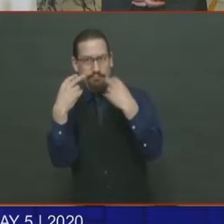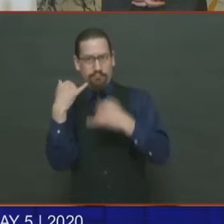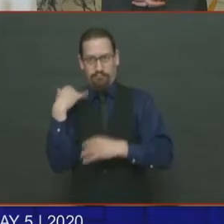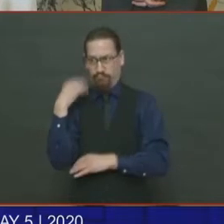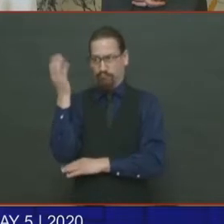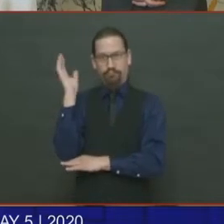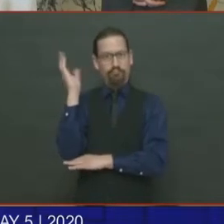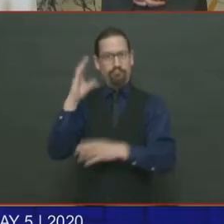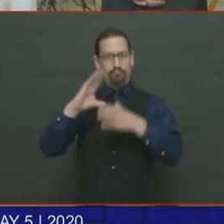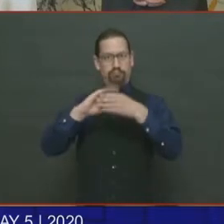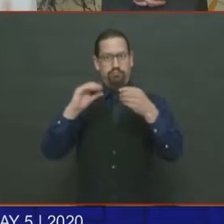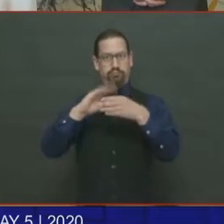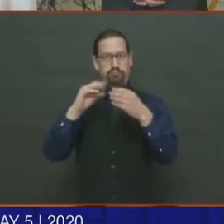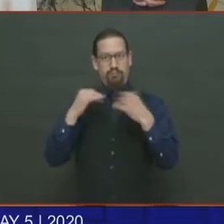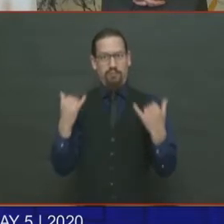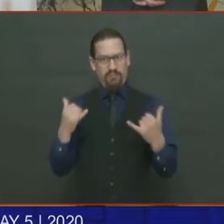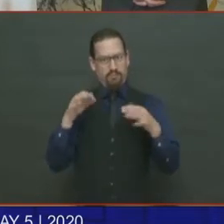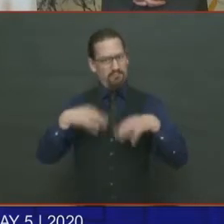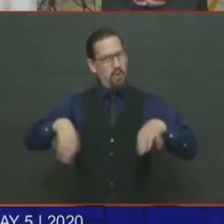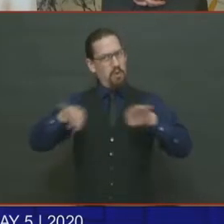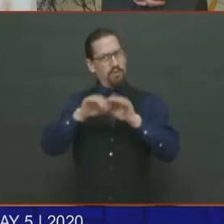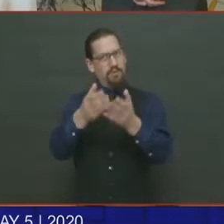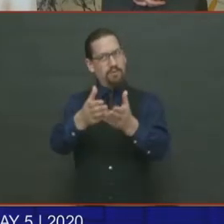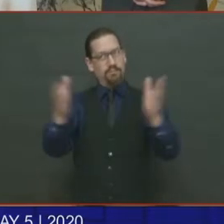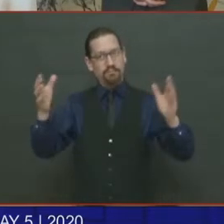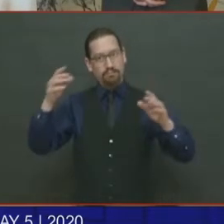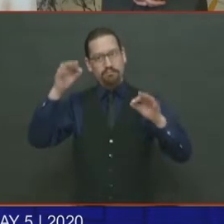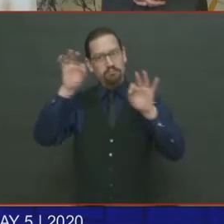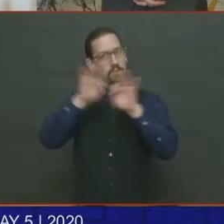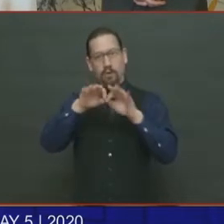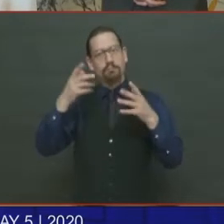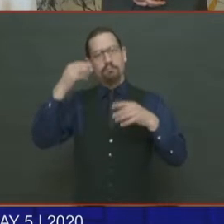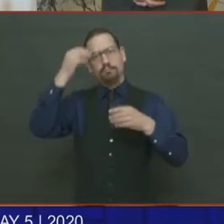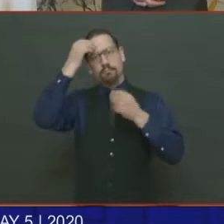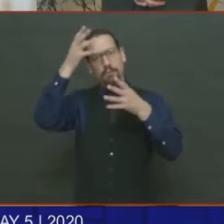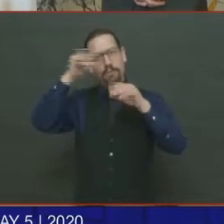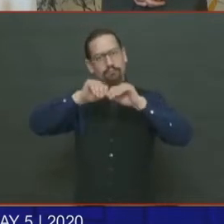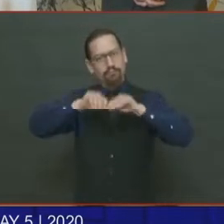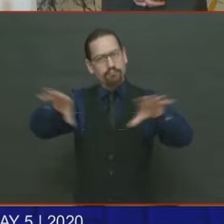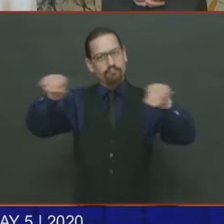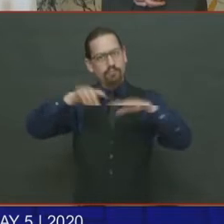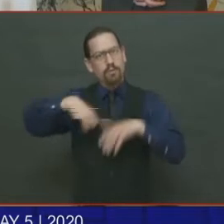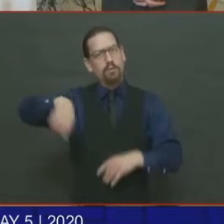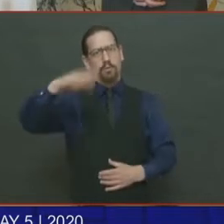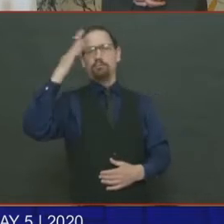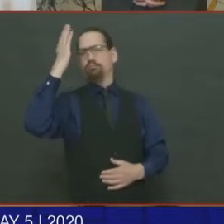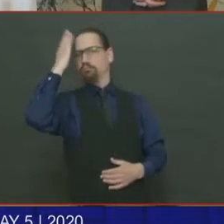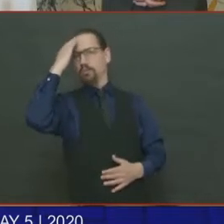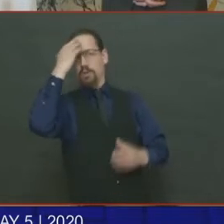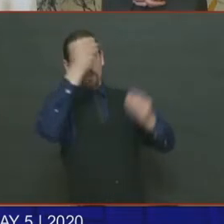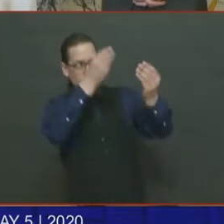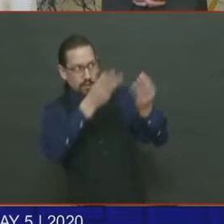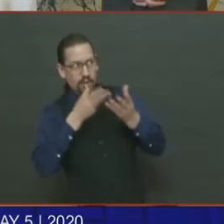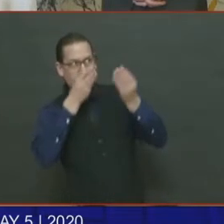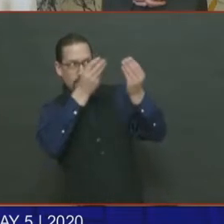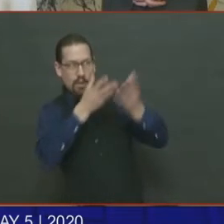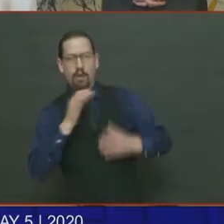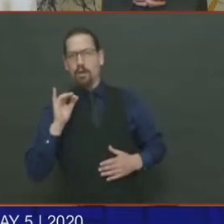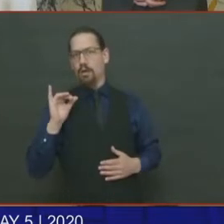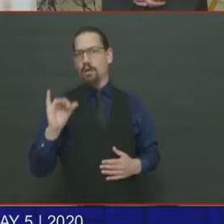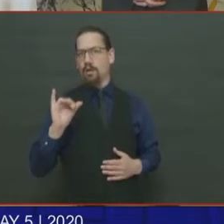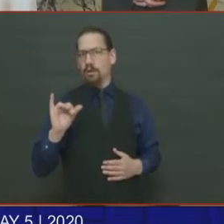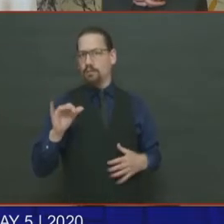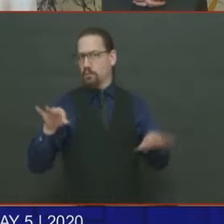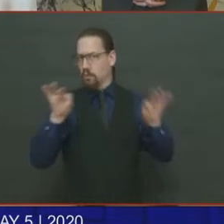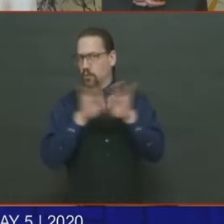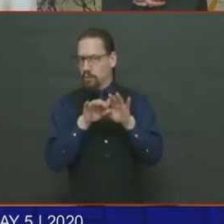you know, the information is important because as you learn more, you can adapt your way of living, you can adapt your business, and really it's the best